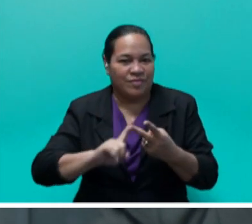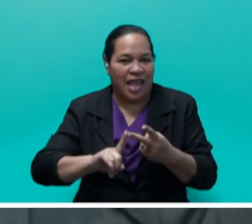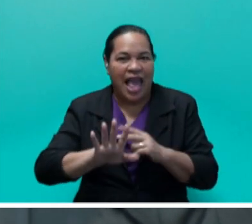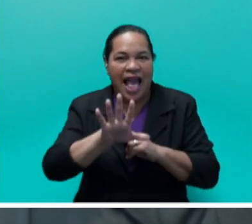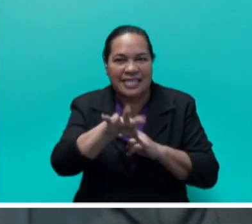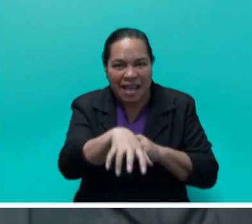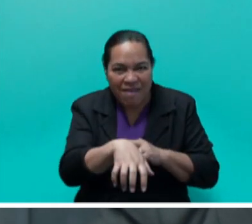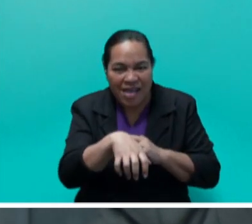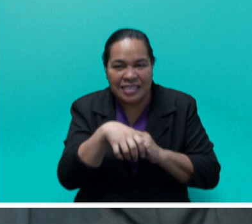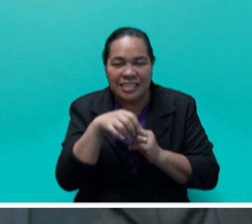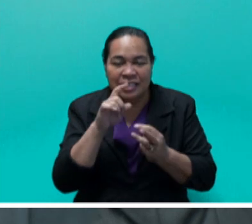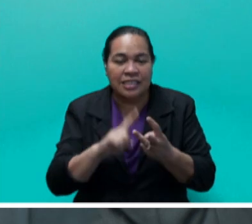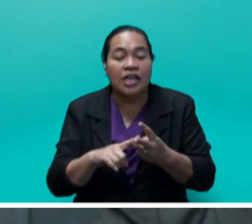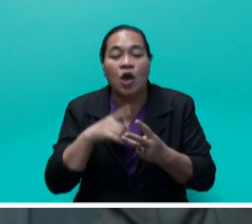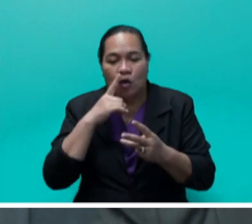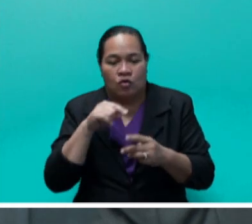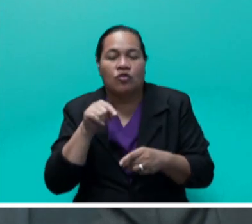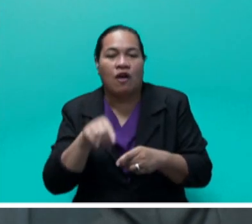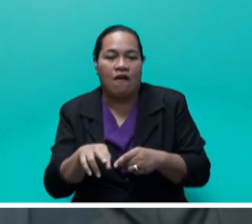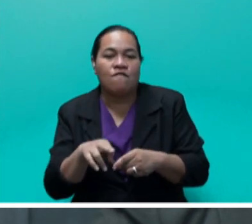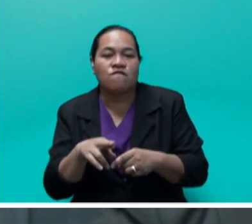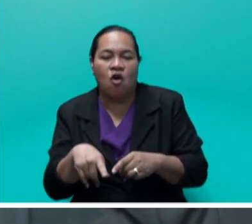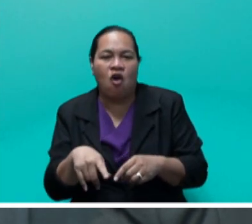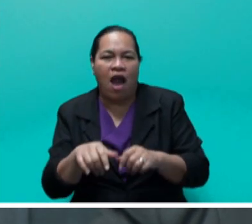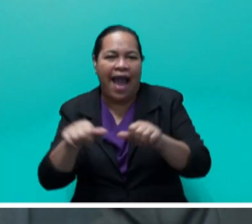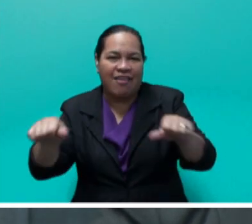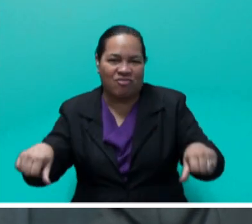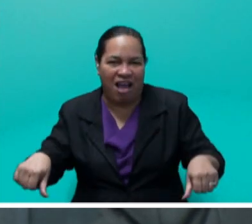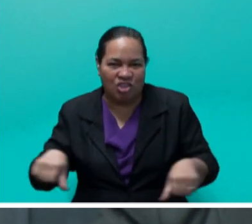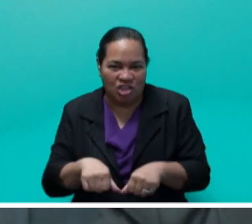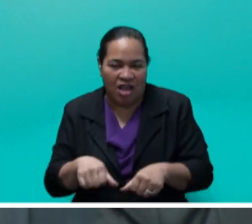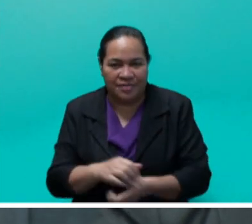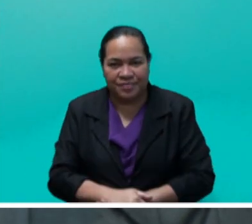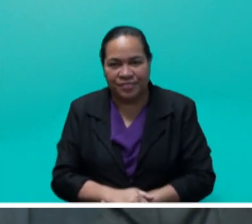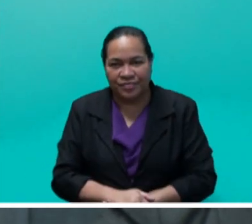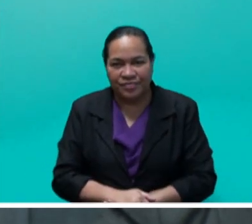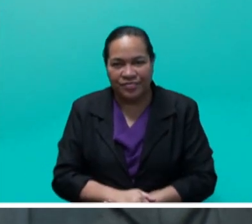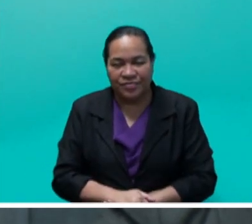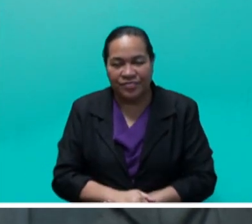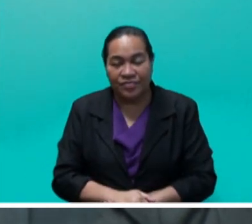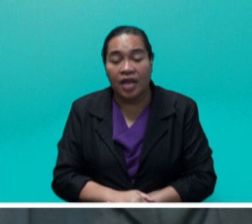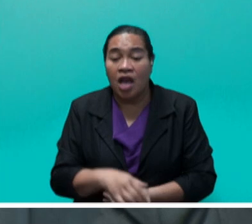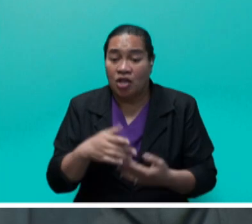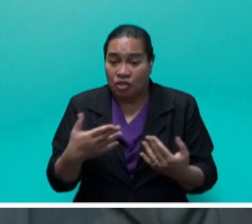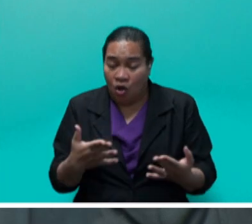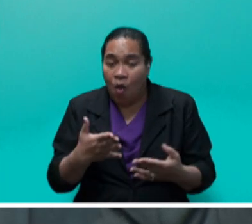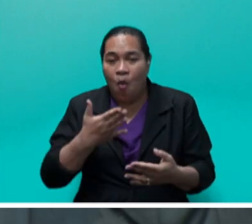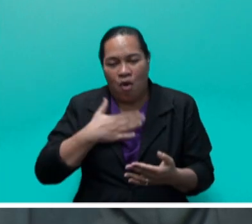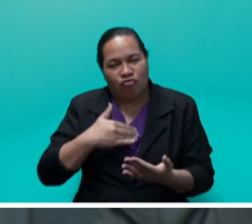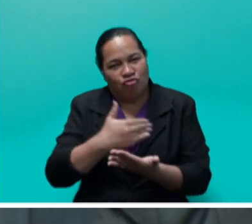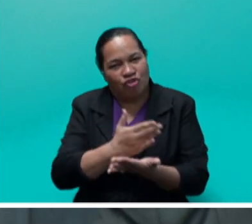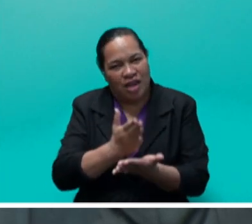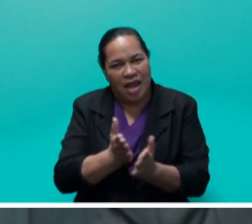drive the achievement of aquaculture aspiration. Mr. Speaker, sir, at this juncture, allow me to shed a light